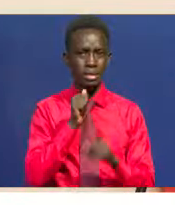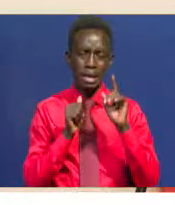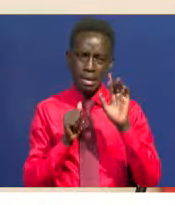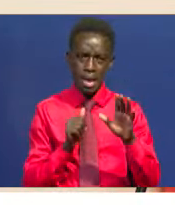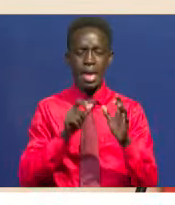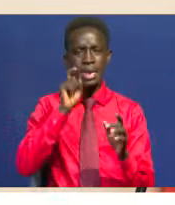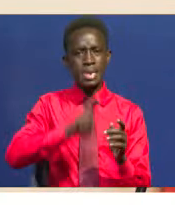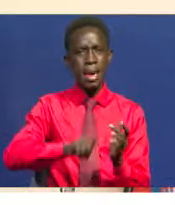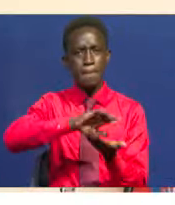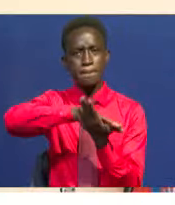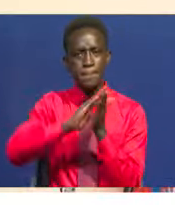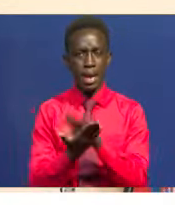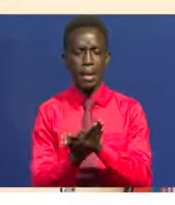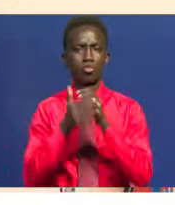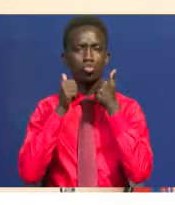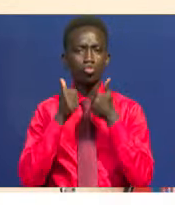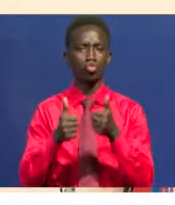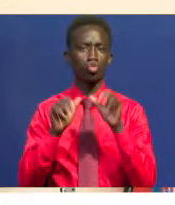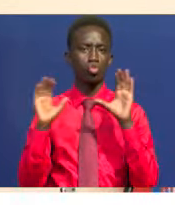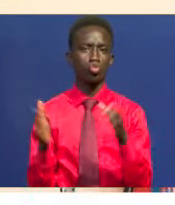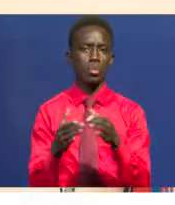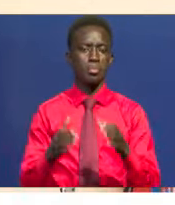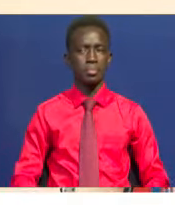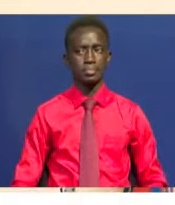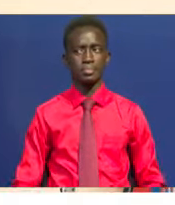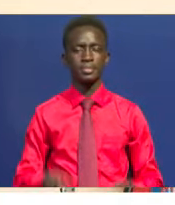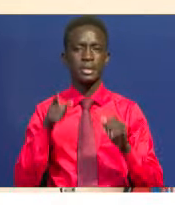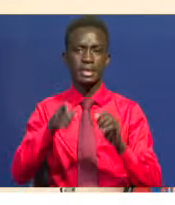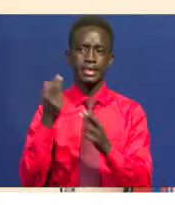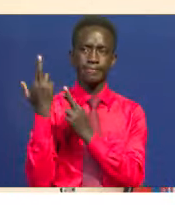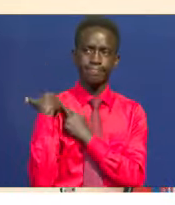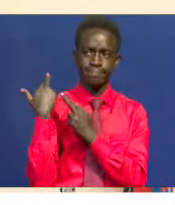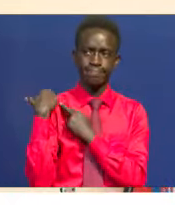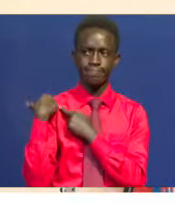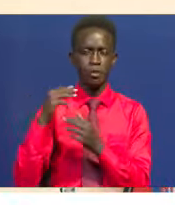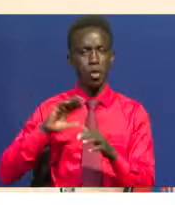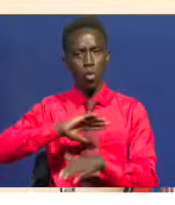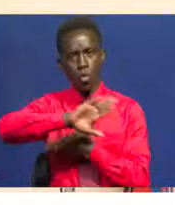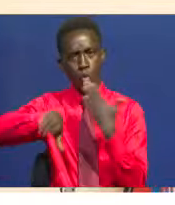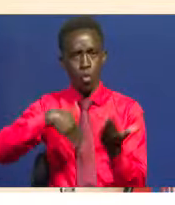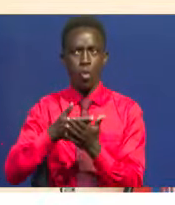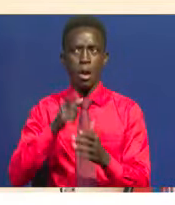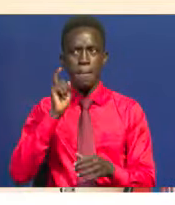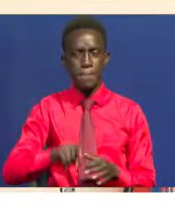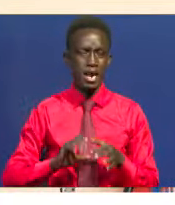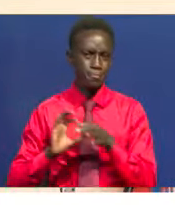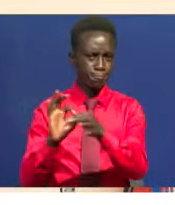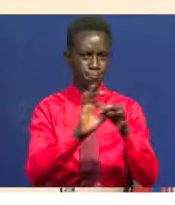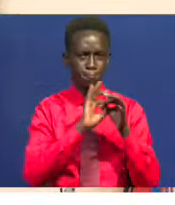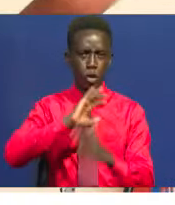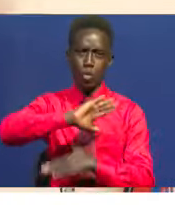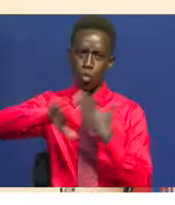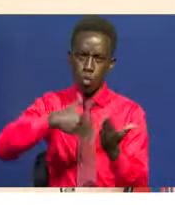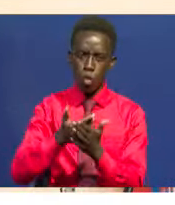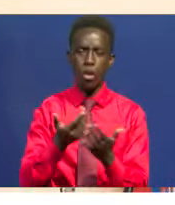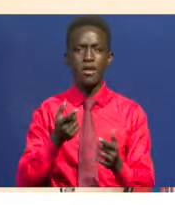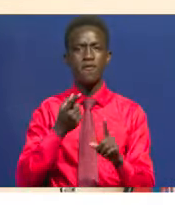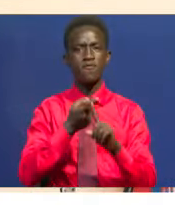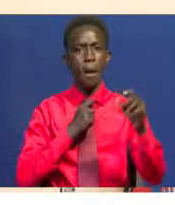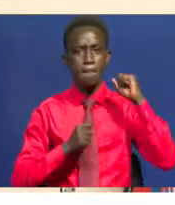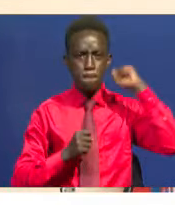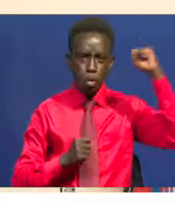a very good community. This is a collective responsibility, and we must all collaborate with all the actors, from the